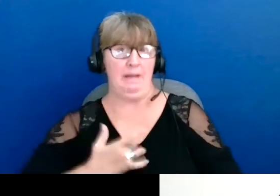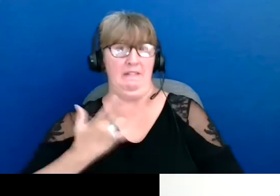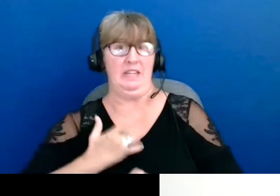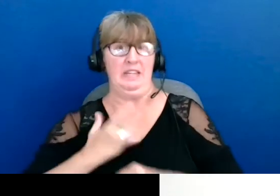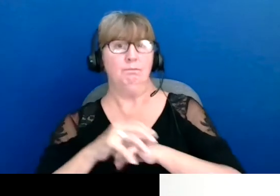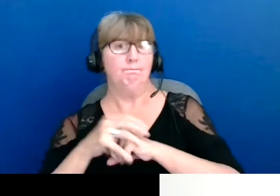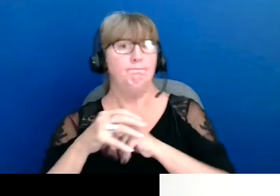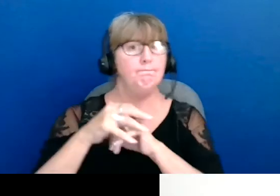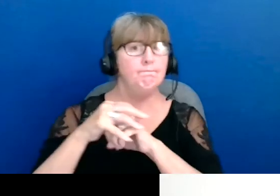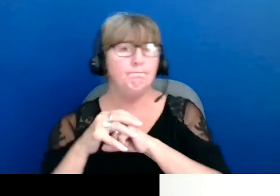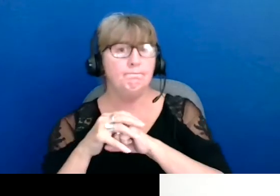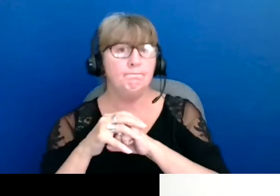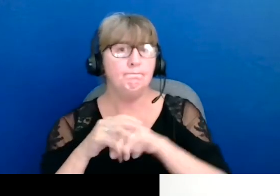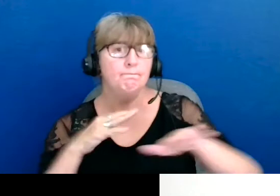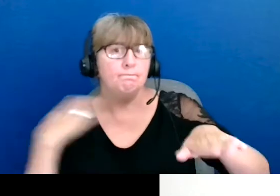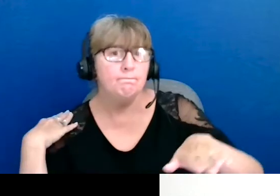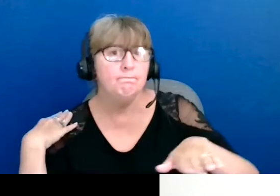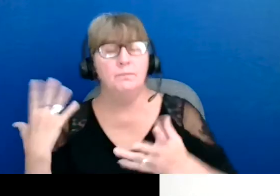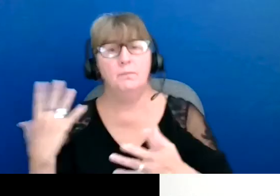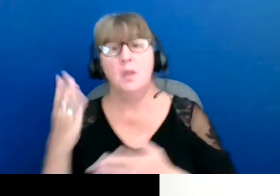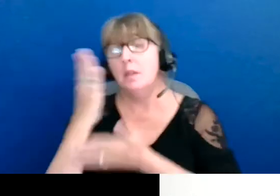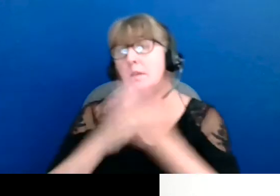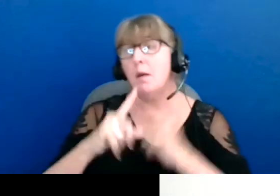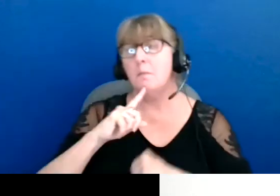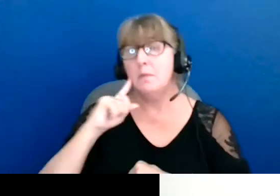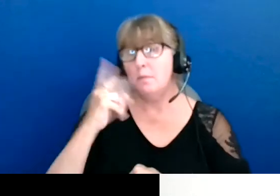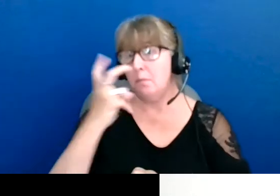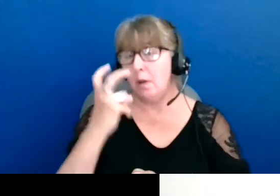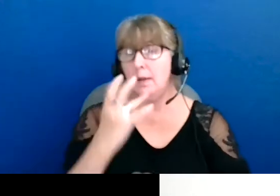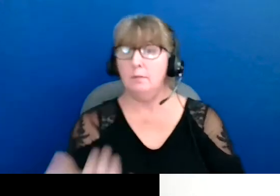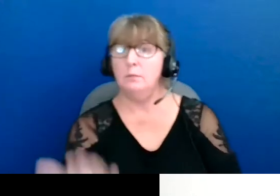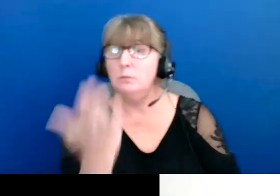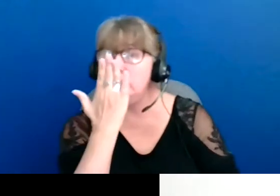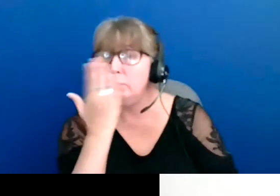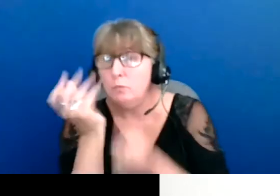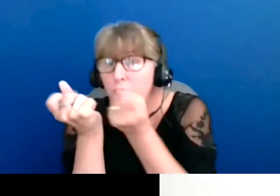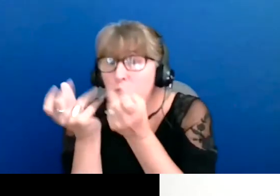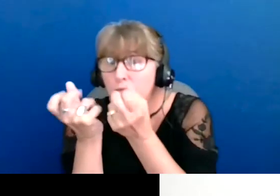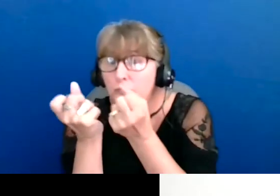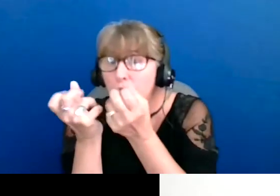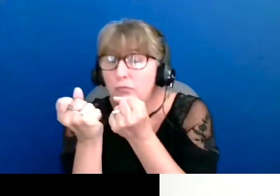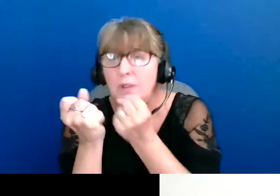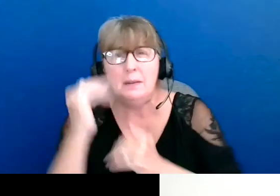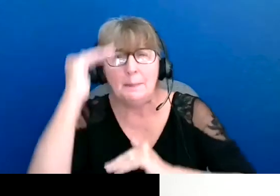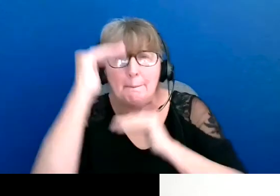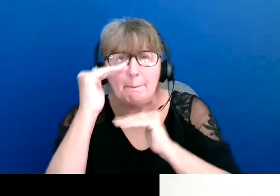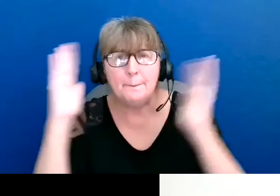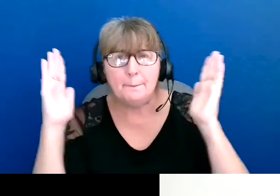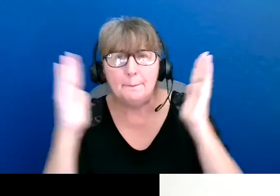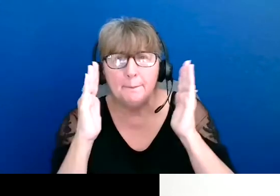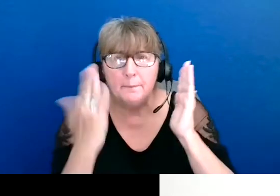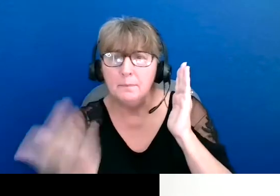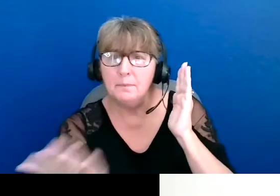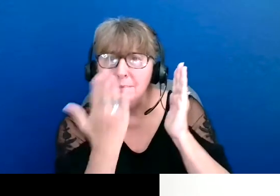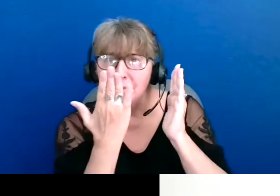signs. Some deafblind people have close up sign language. They have some vision and can see when the signs are very